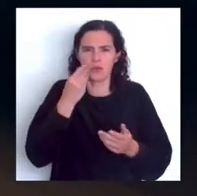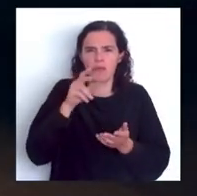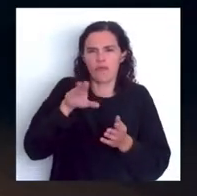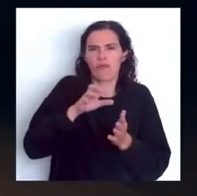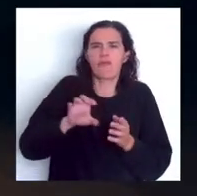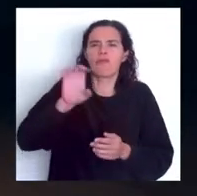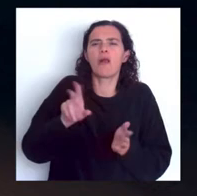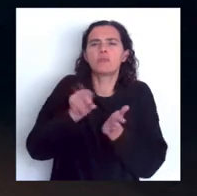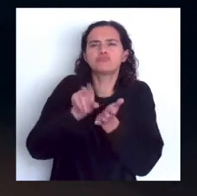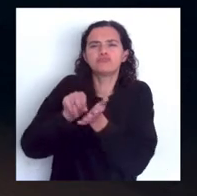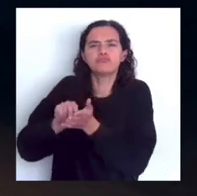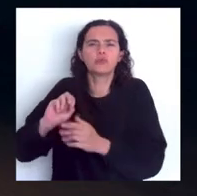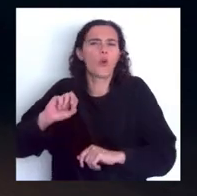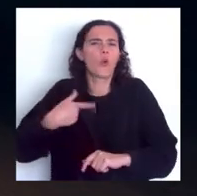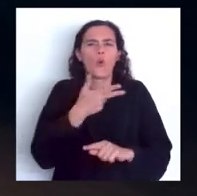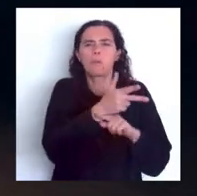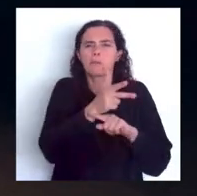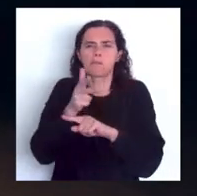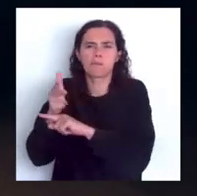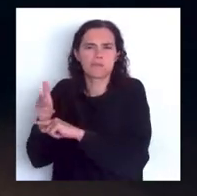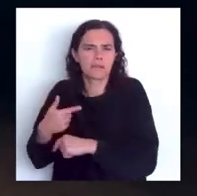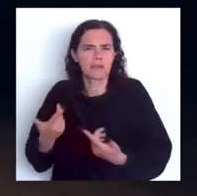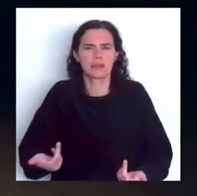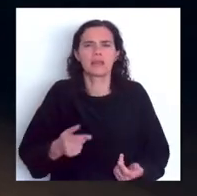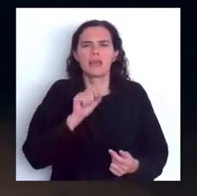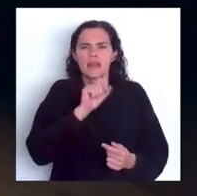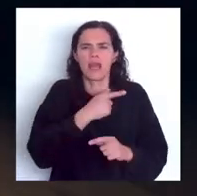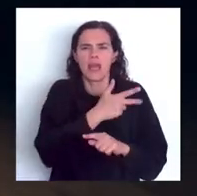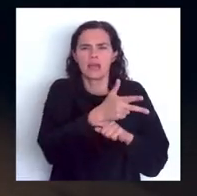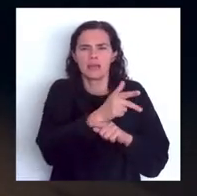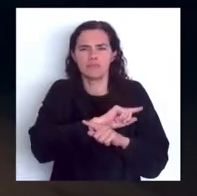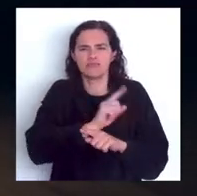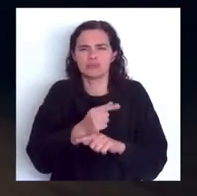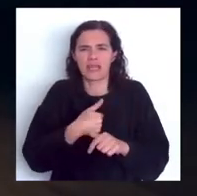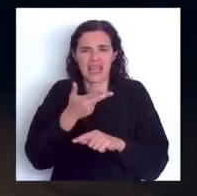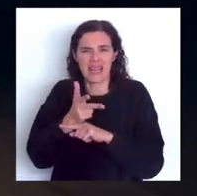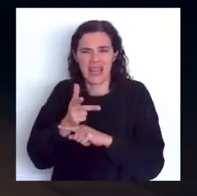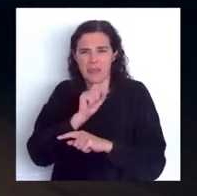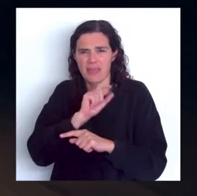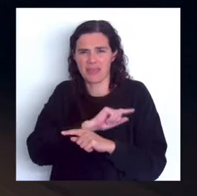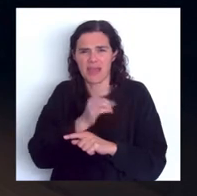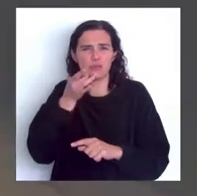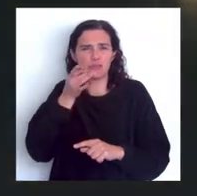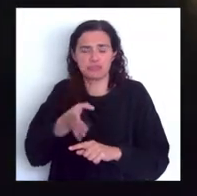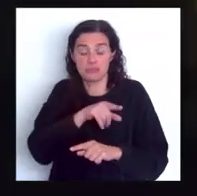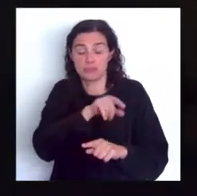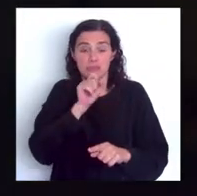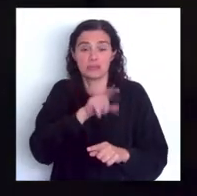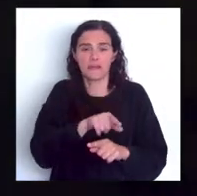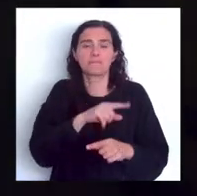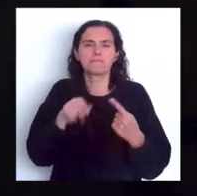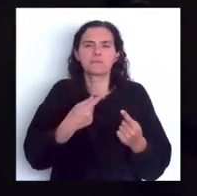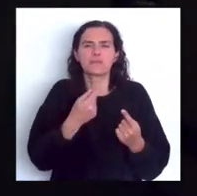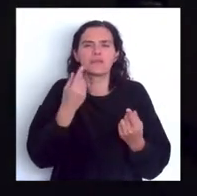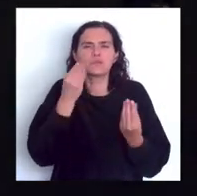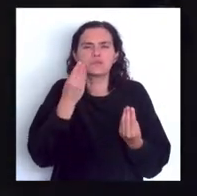the recording devices or shooting with very, very high speed camera. You have it, for instance,